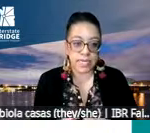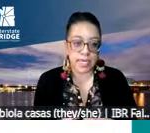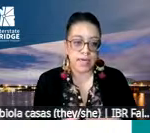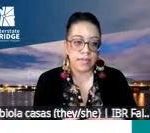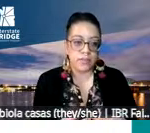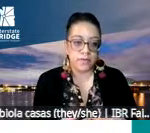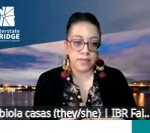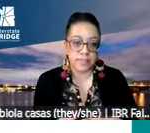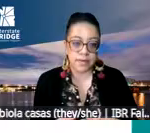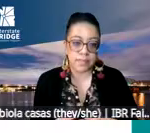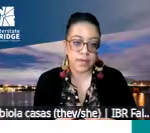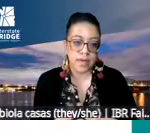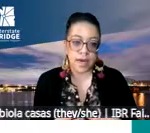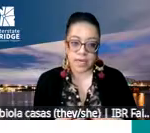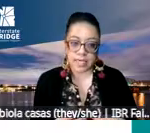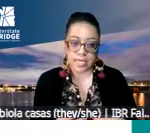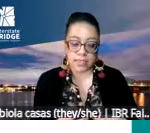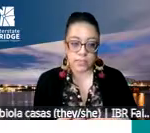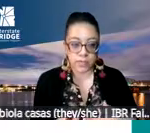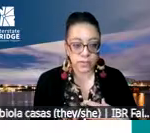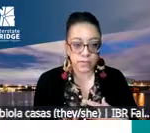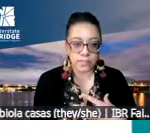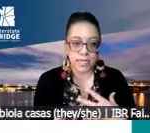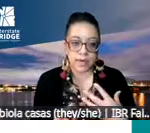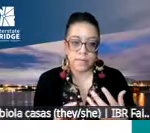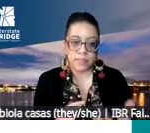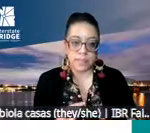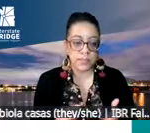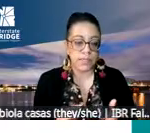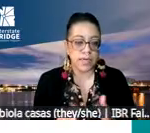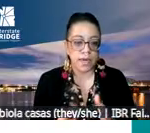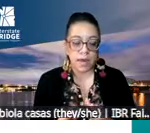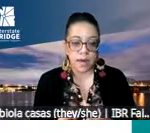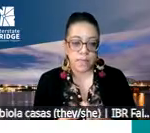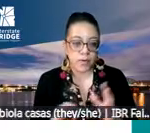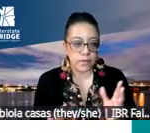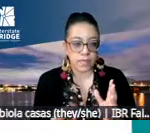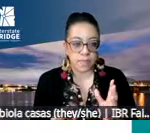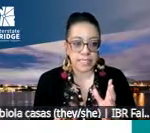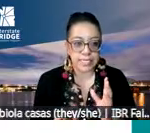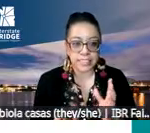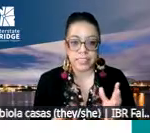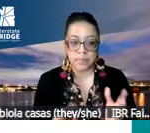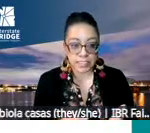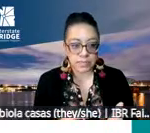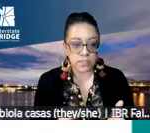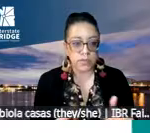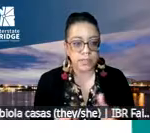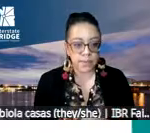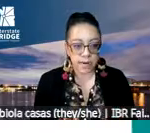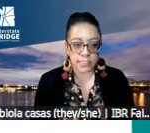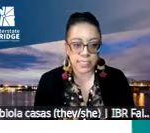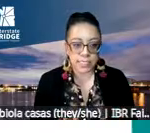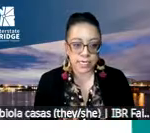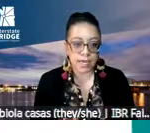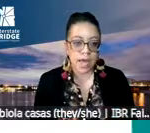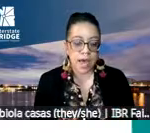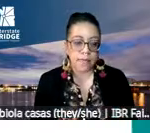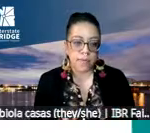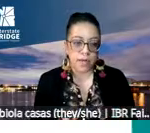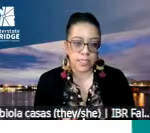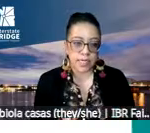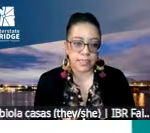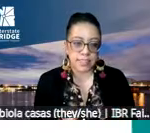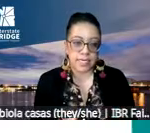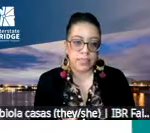principles and surfaced some key concerns, especially around topics like displacement, transparency, how